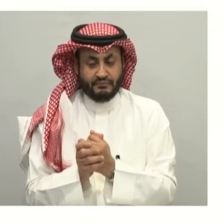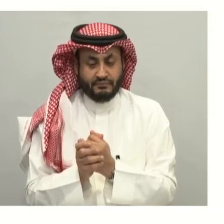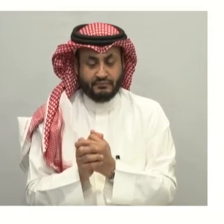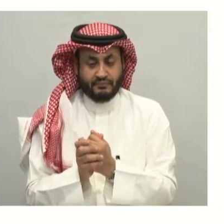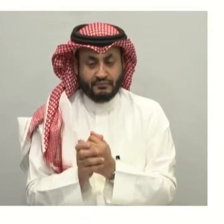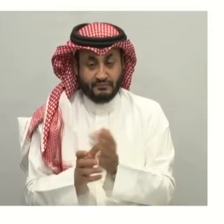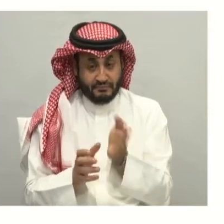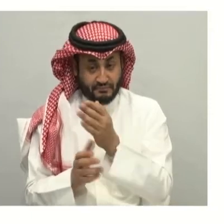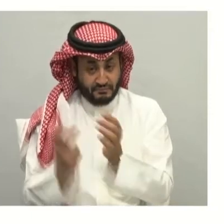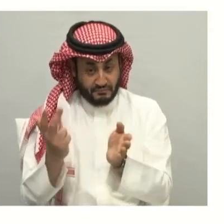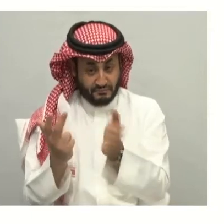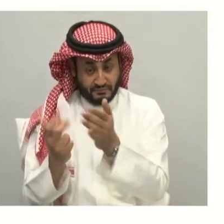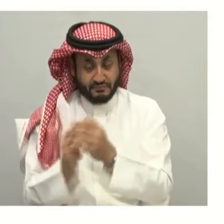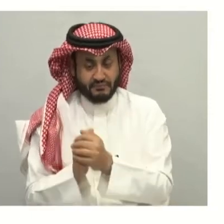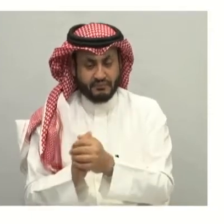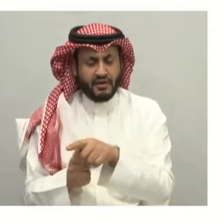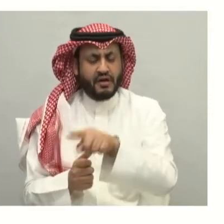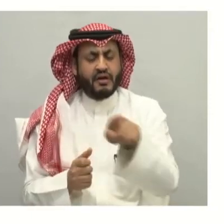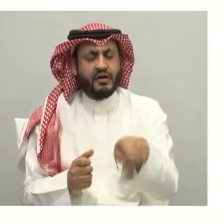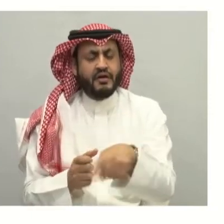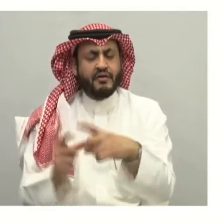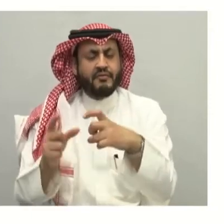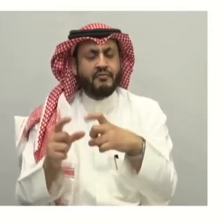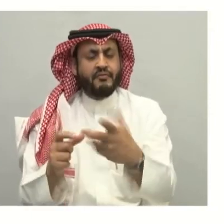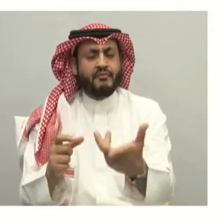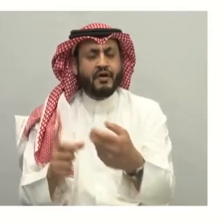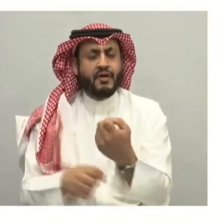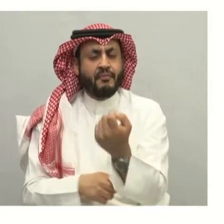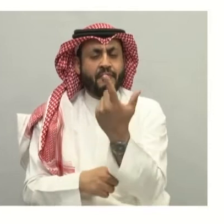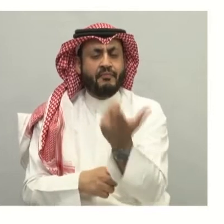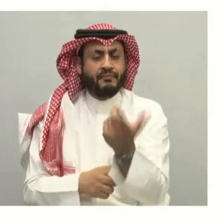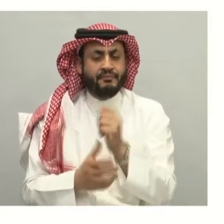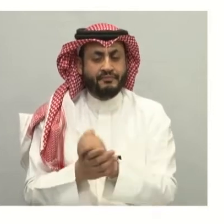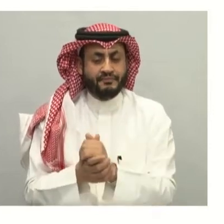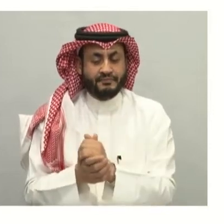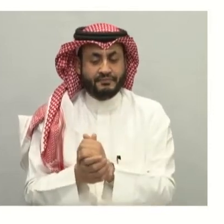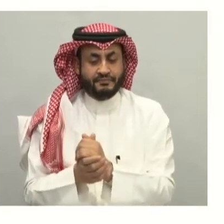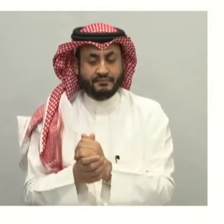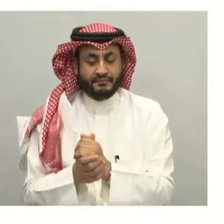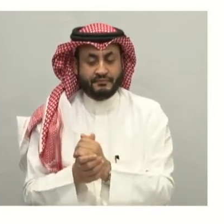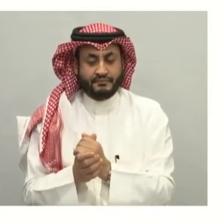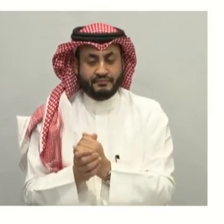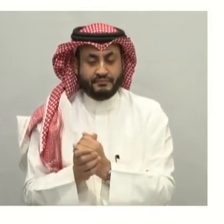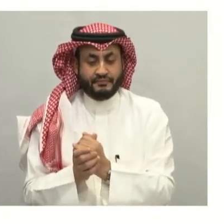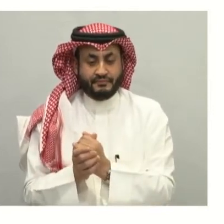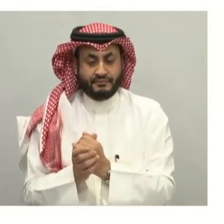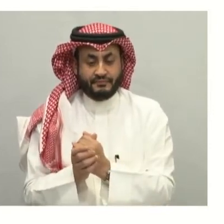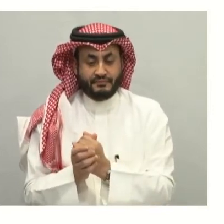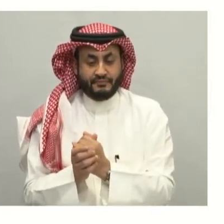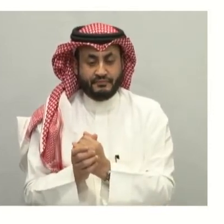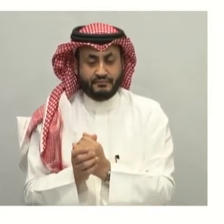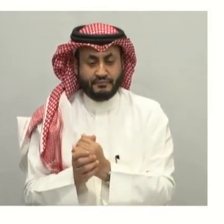vase. Vase. Which of these pictures is a vase? So we know this one is